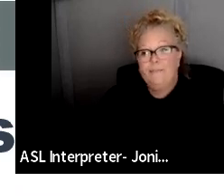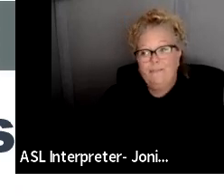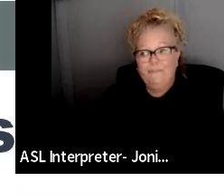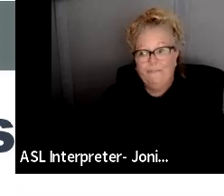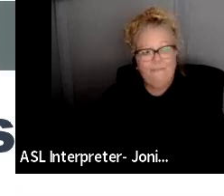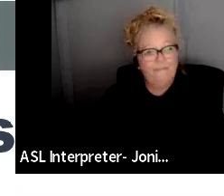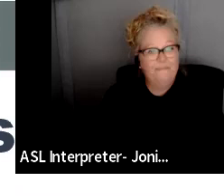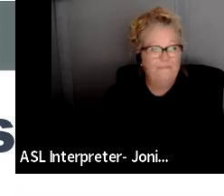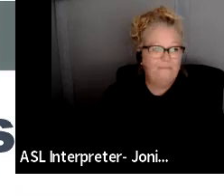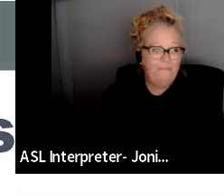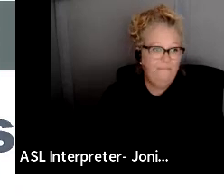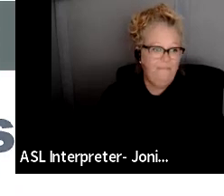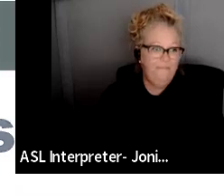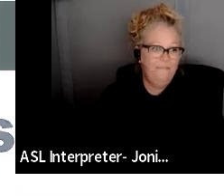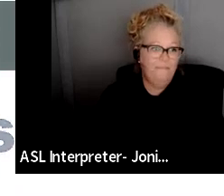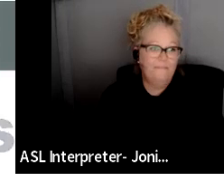please.